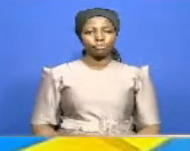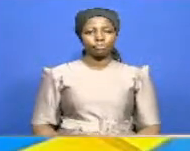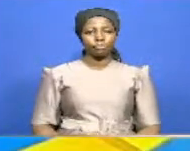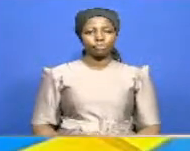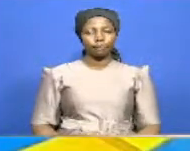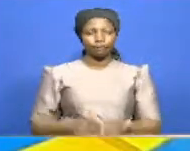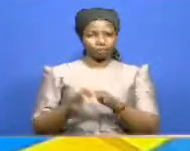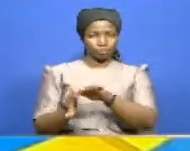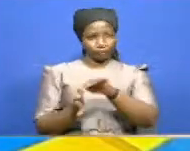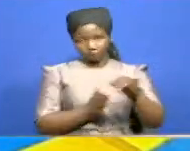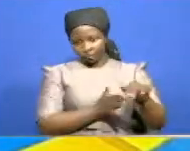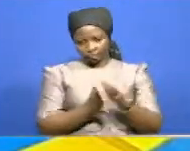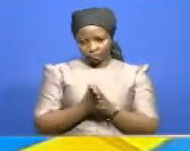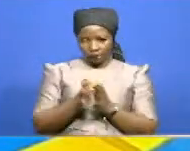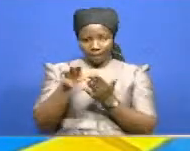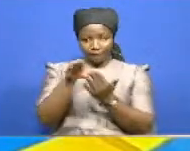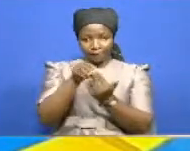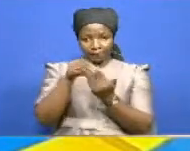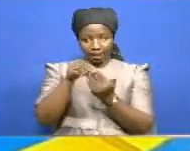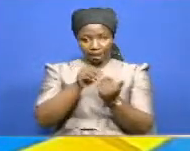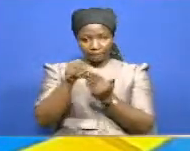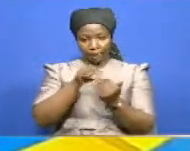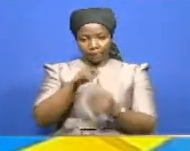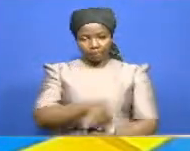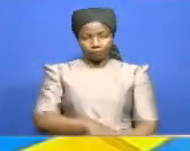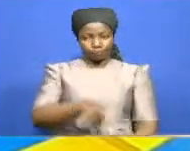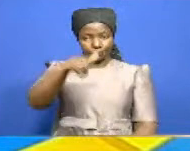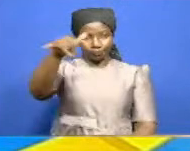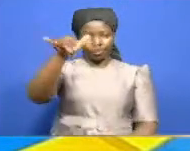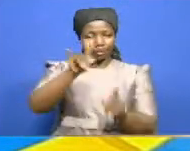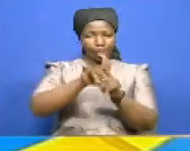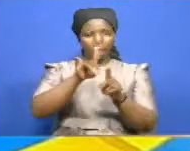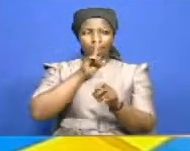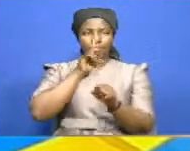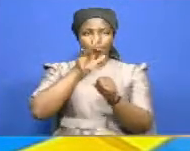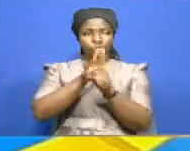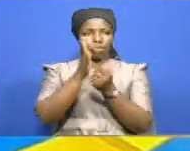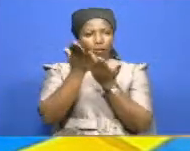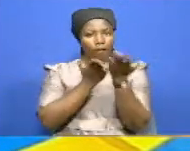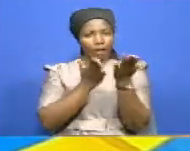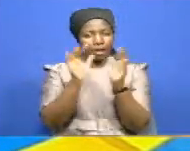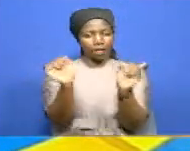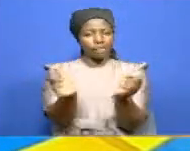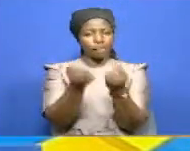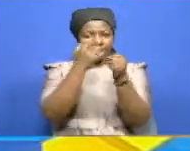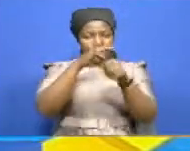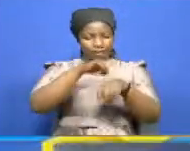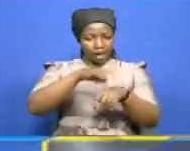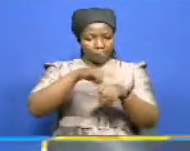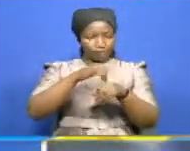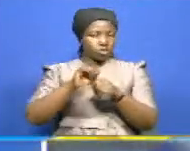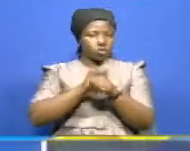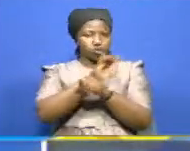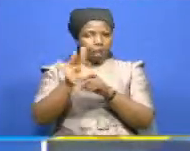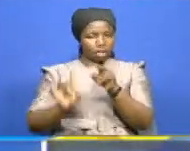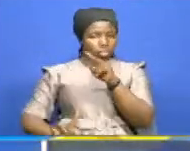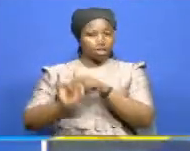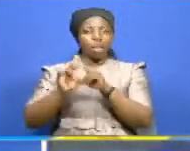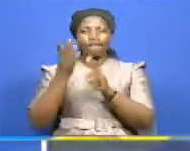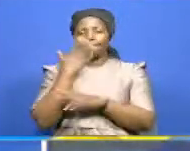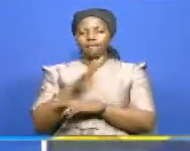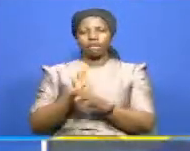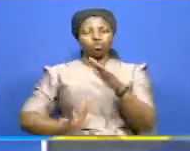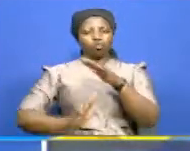And in other matters, flexibility of flights and assurance of service and safety in cases of COVID-19 emergencies are top